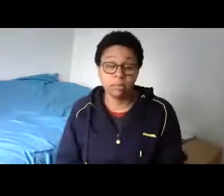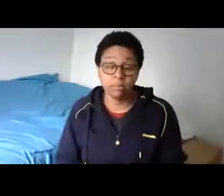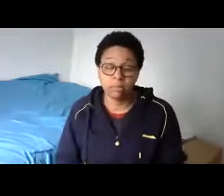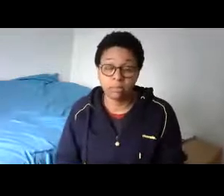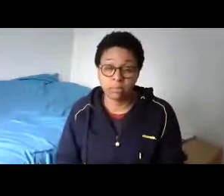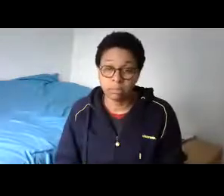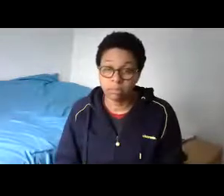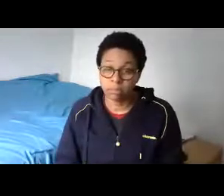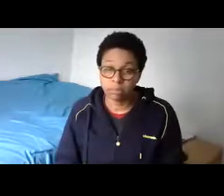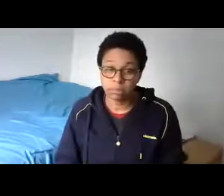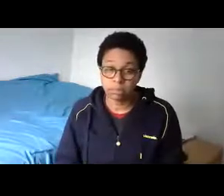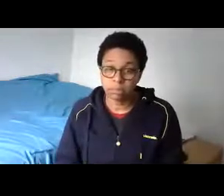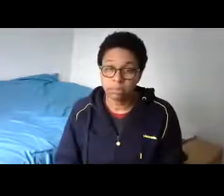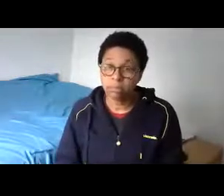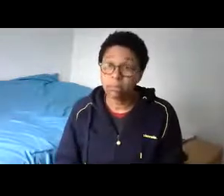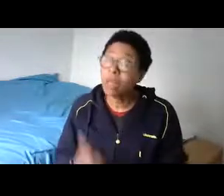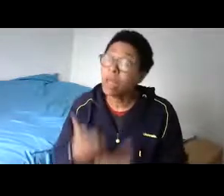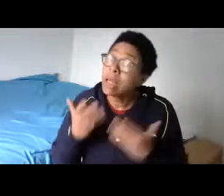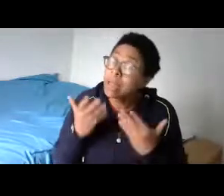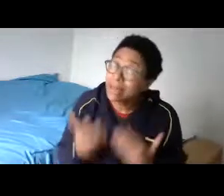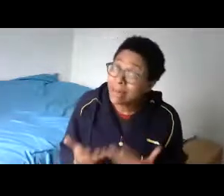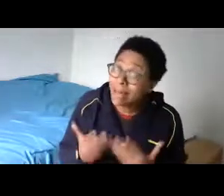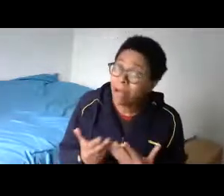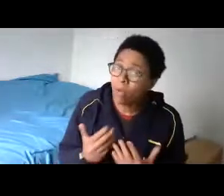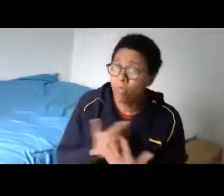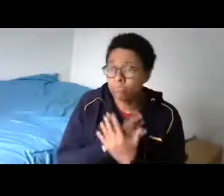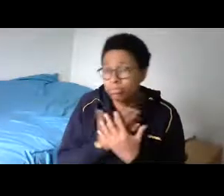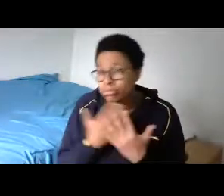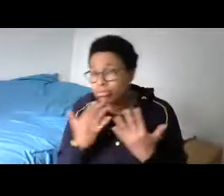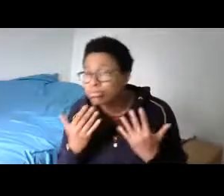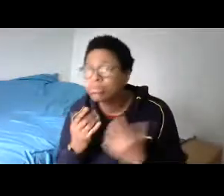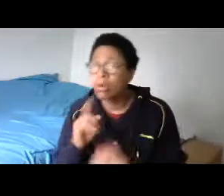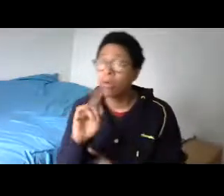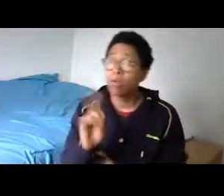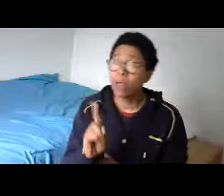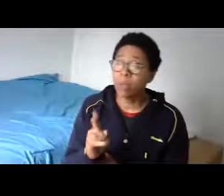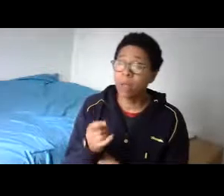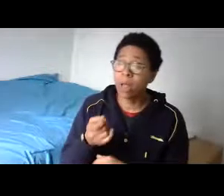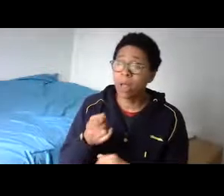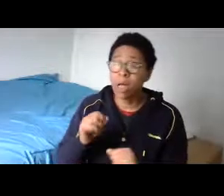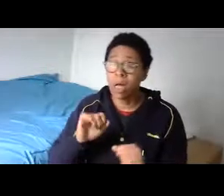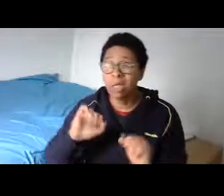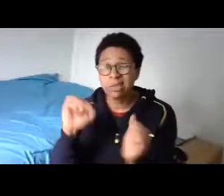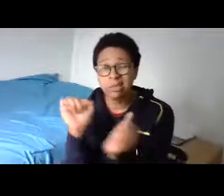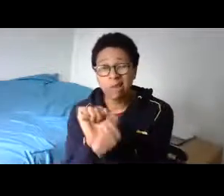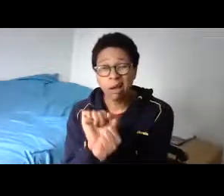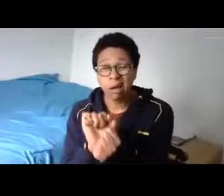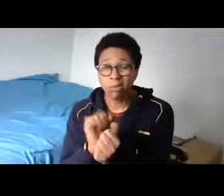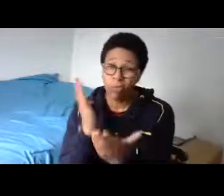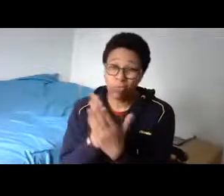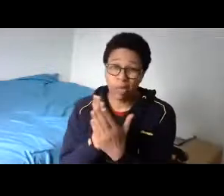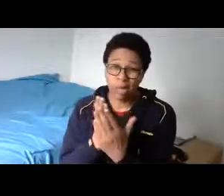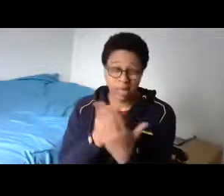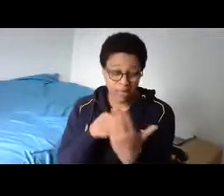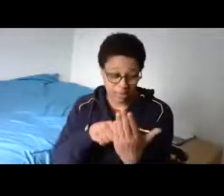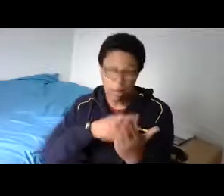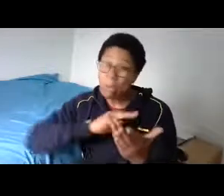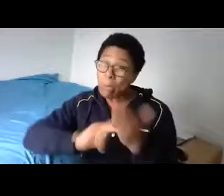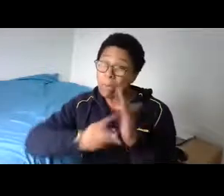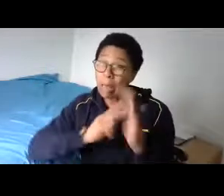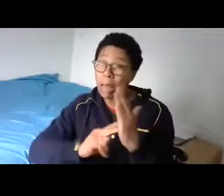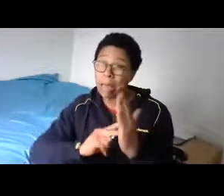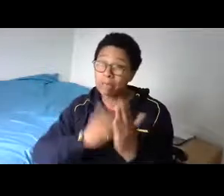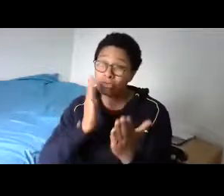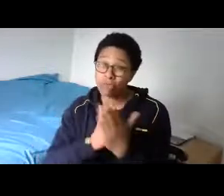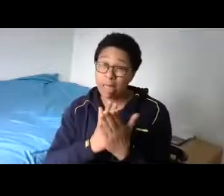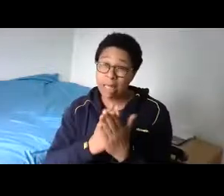now there are more and more people who unfortunately are stuck with very prescriptive care plans which describe to the